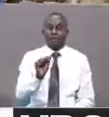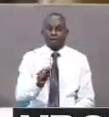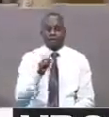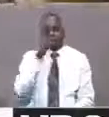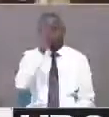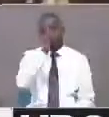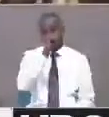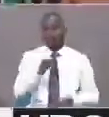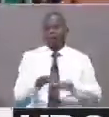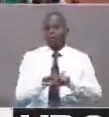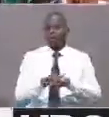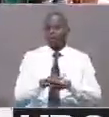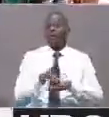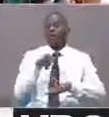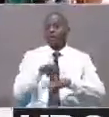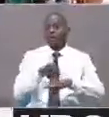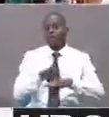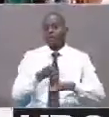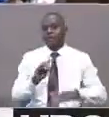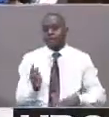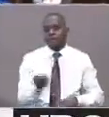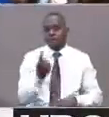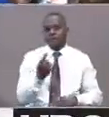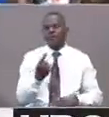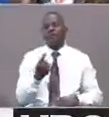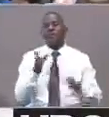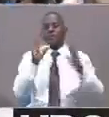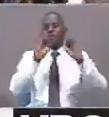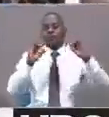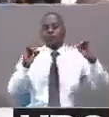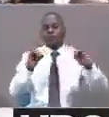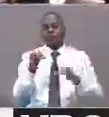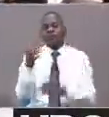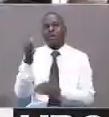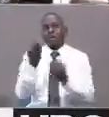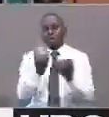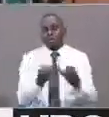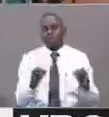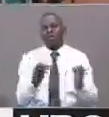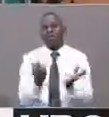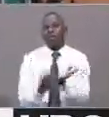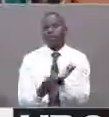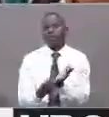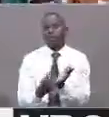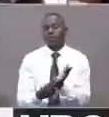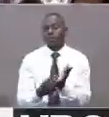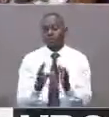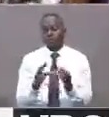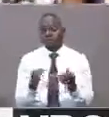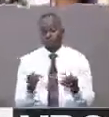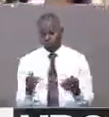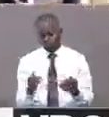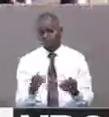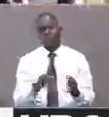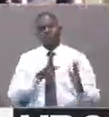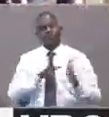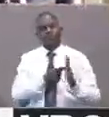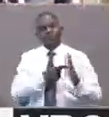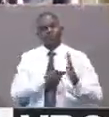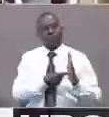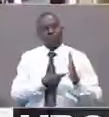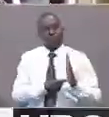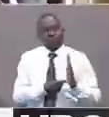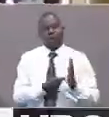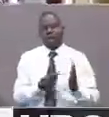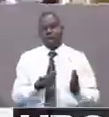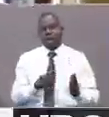of Buganda at the time, the first ceremonial president of independent Uganda, was made, but on condition that he